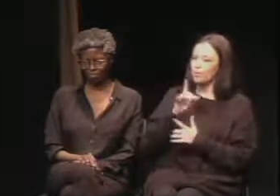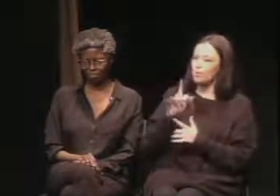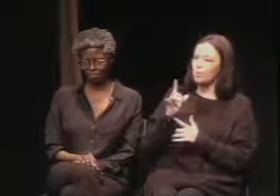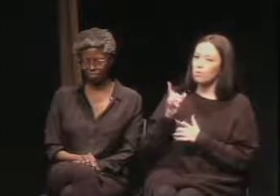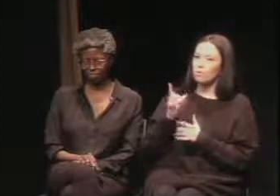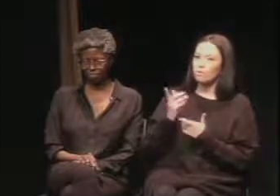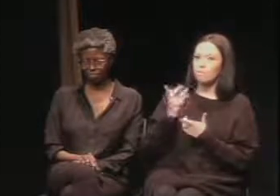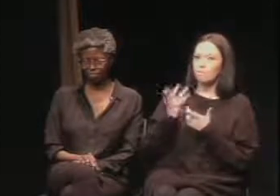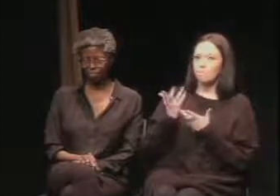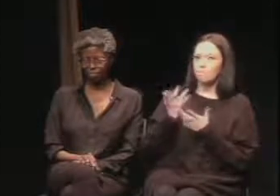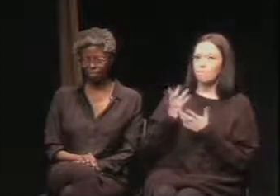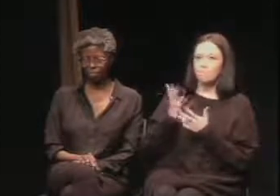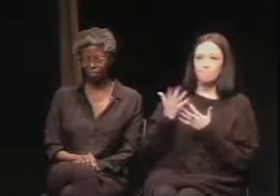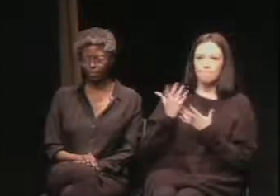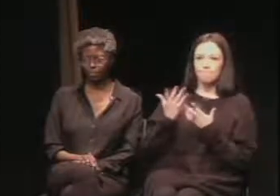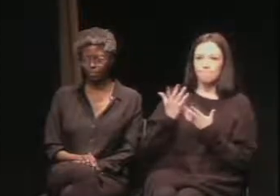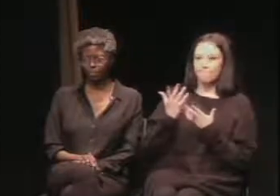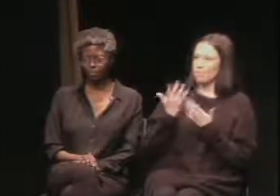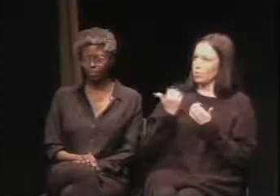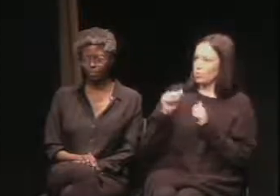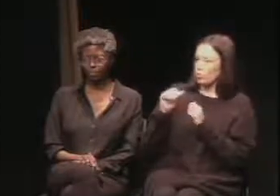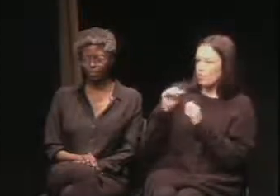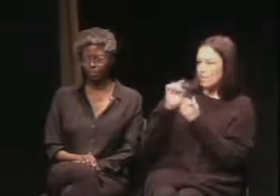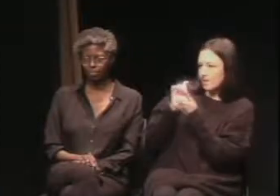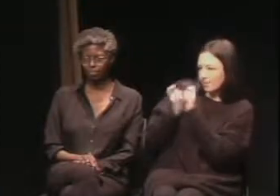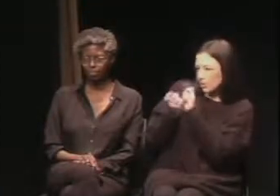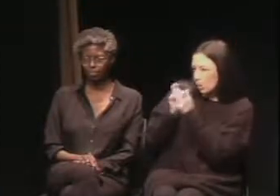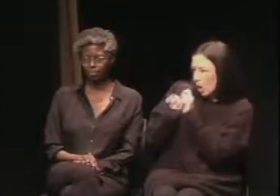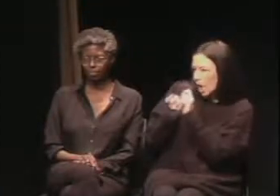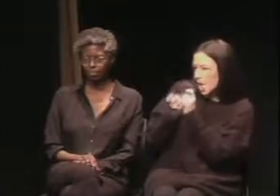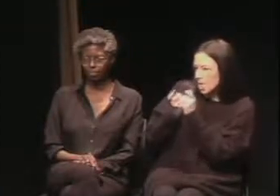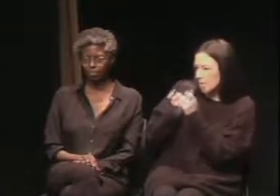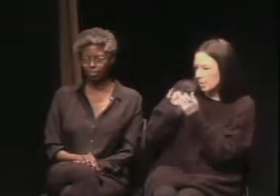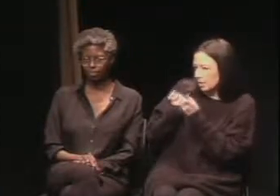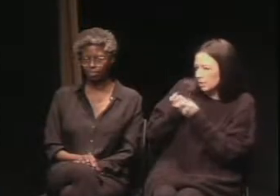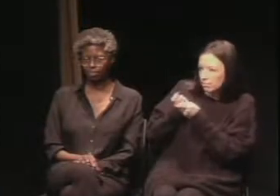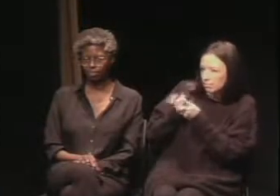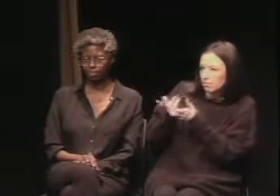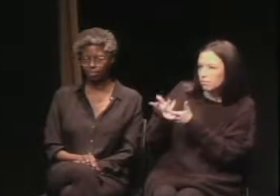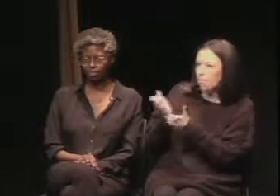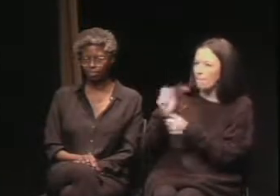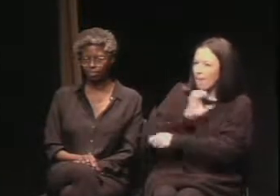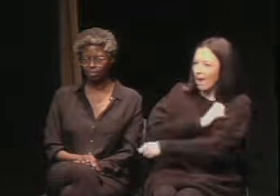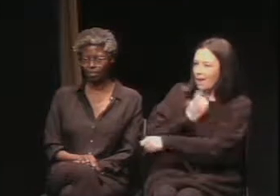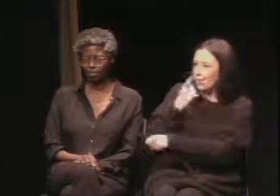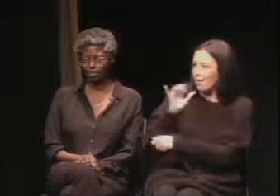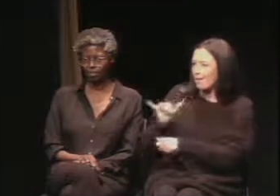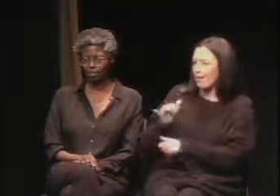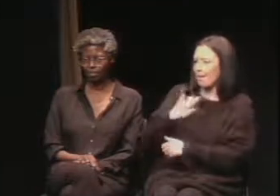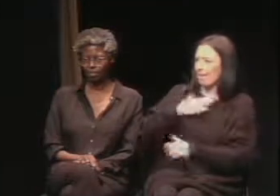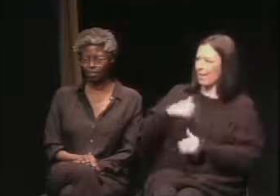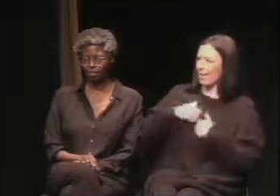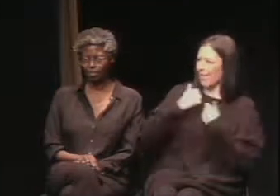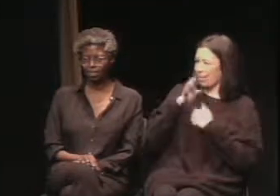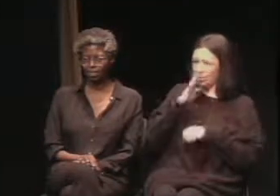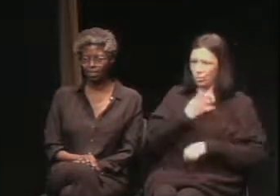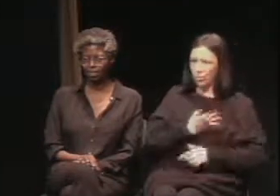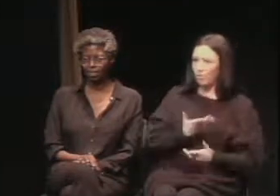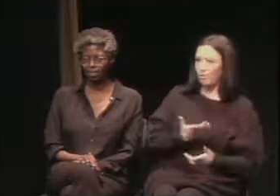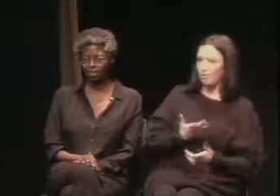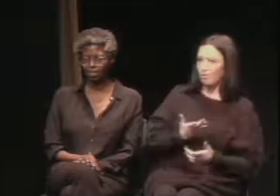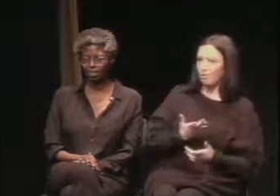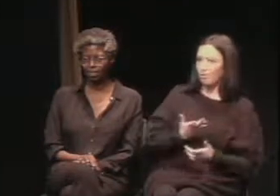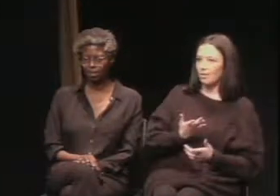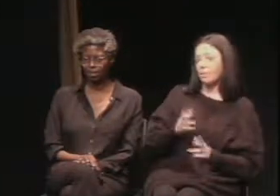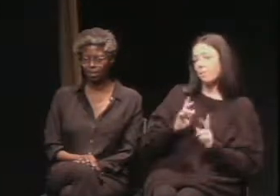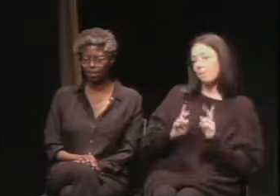some plot to do whatever, what does that leave for my life? Right. So that's where I, you know, some people may